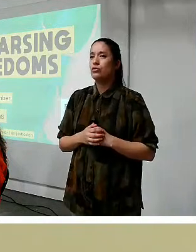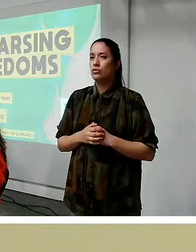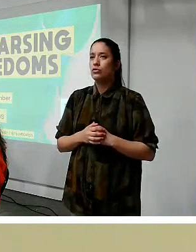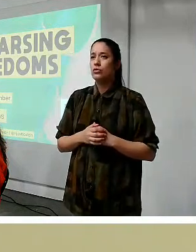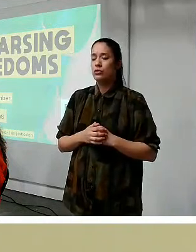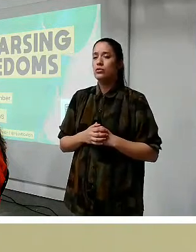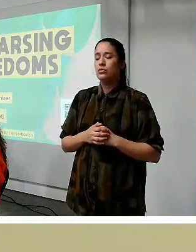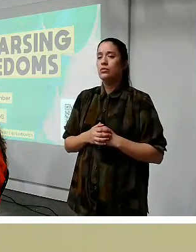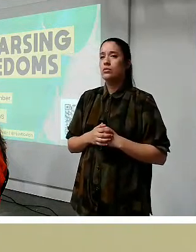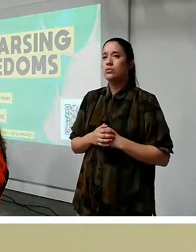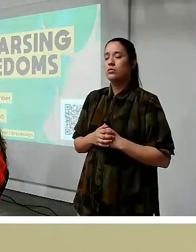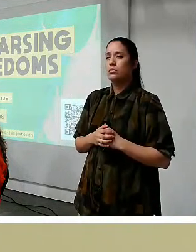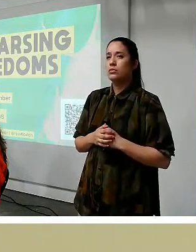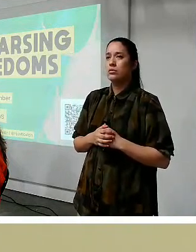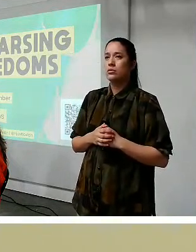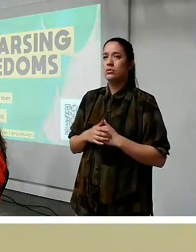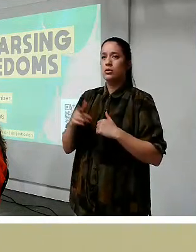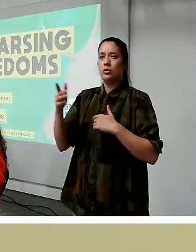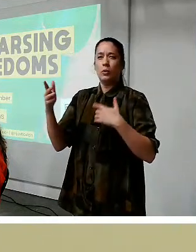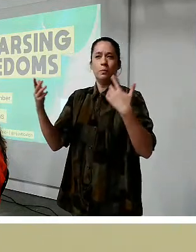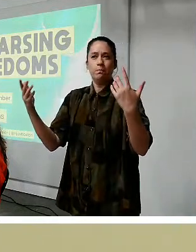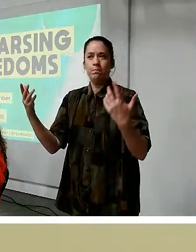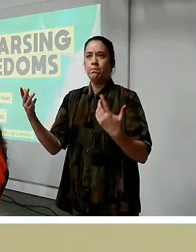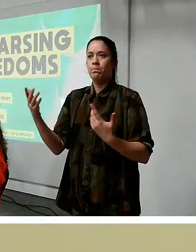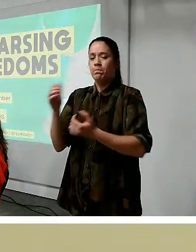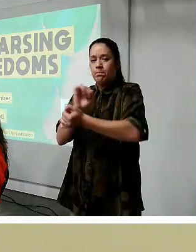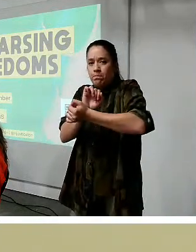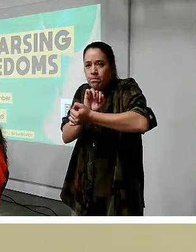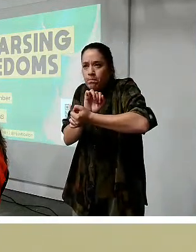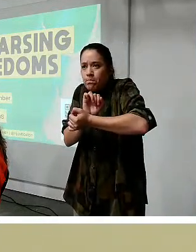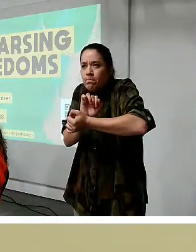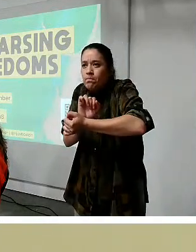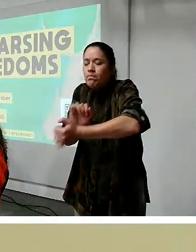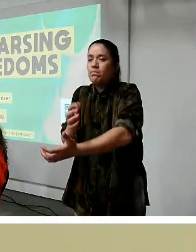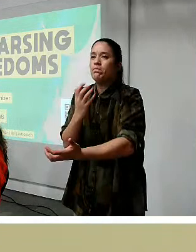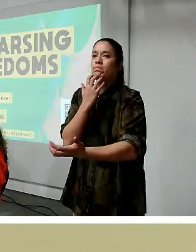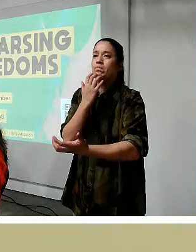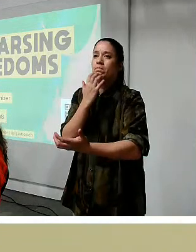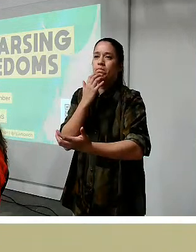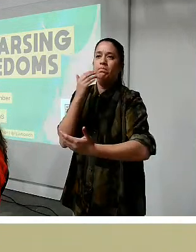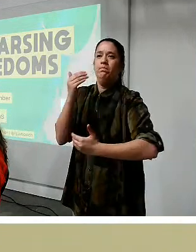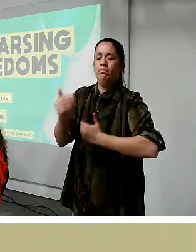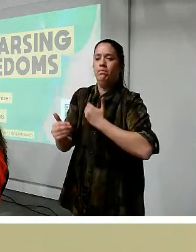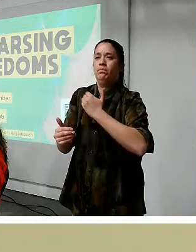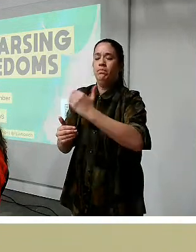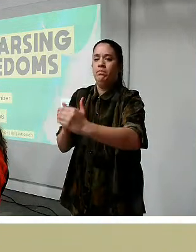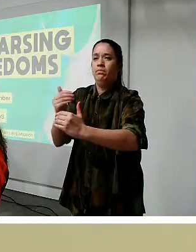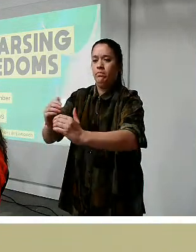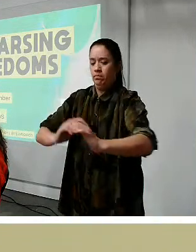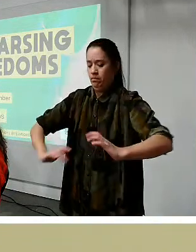treasure trove of inner resources, and that included a strong sense of